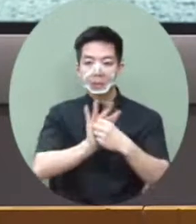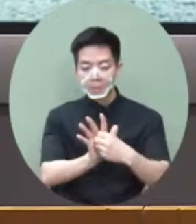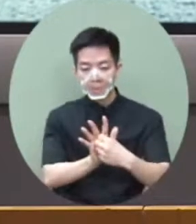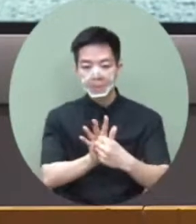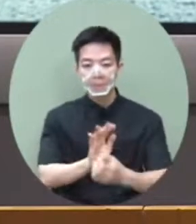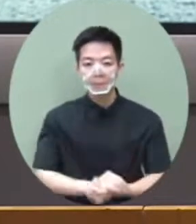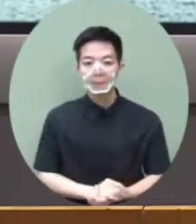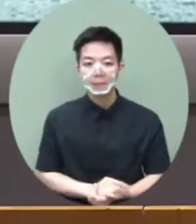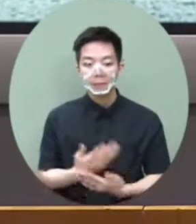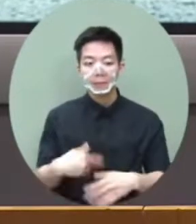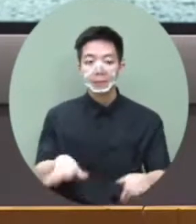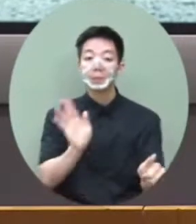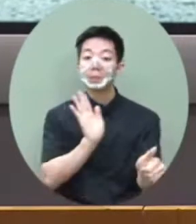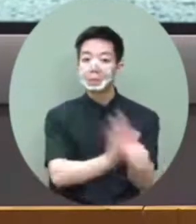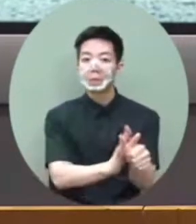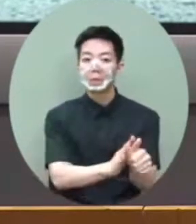unknown